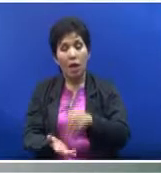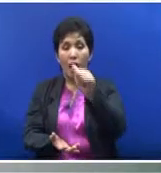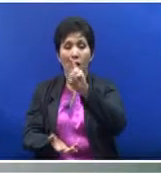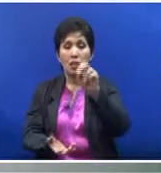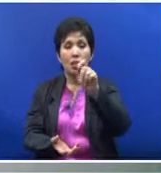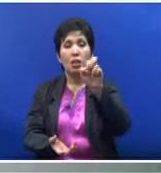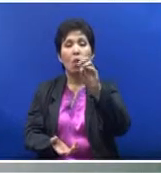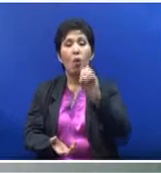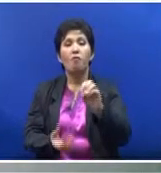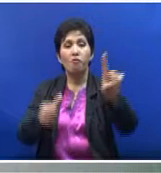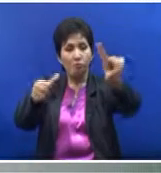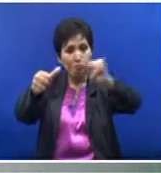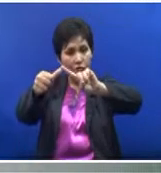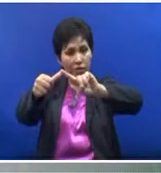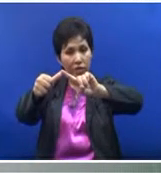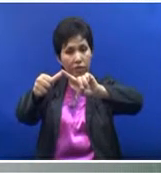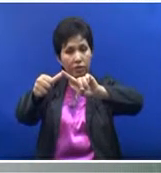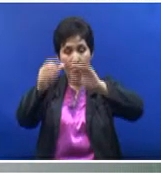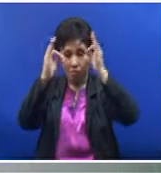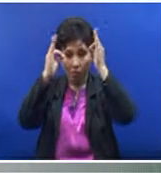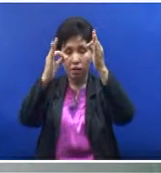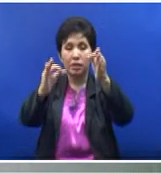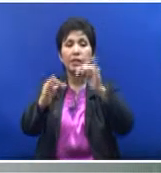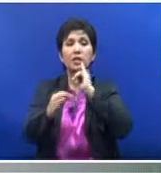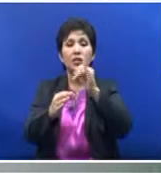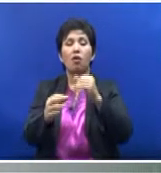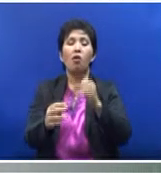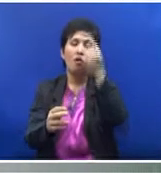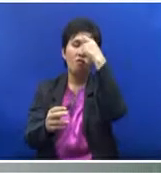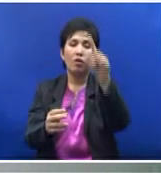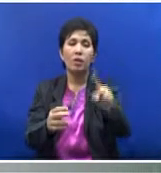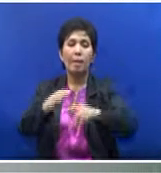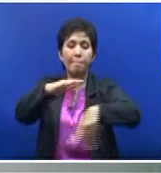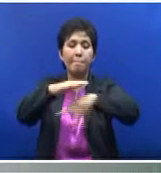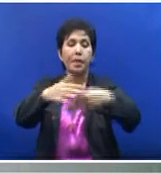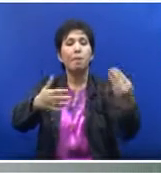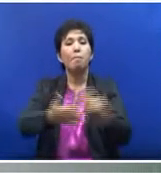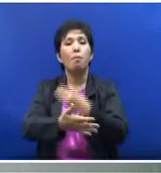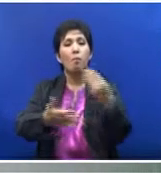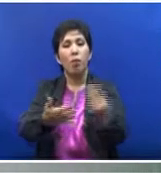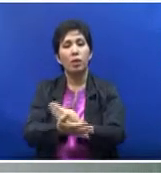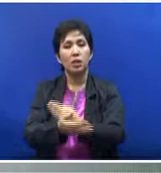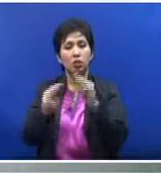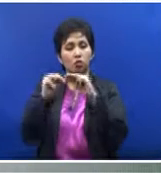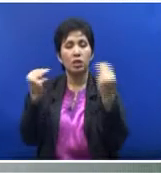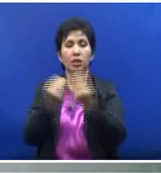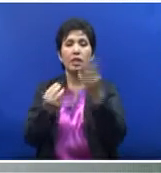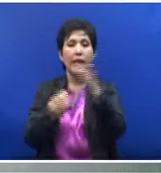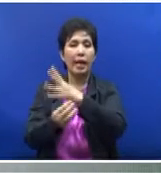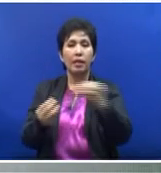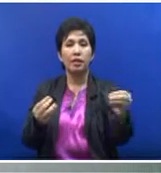anthropology, first, the focus is for the pre-modern society. And